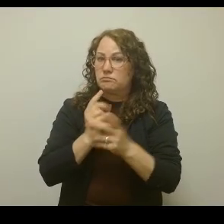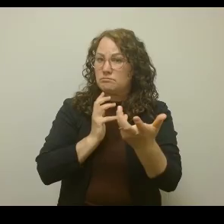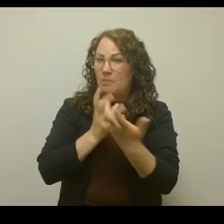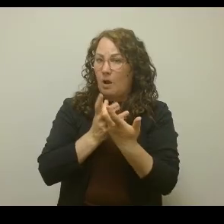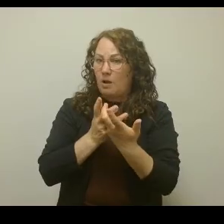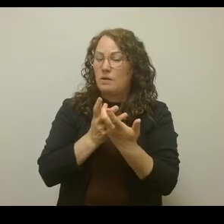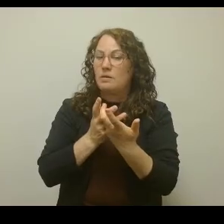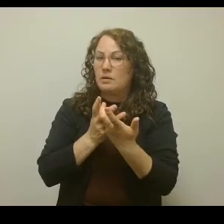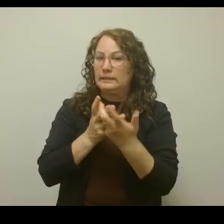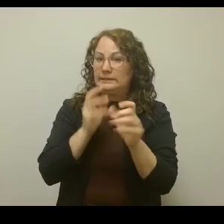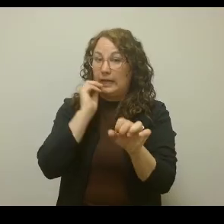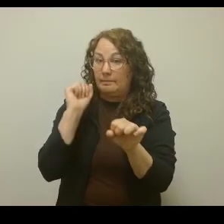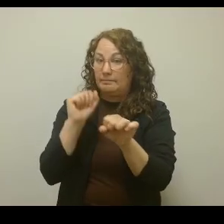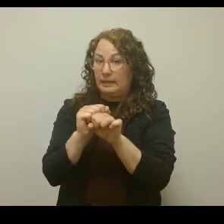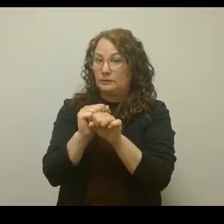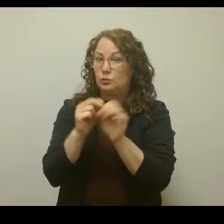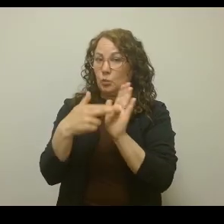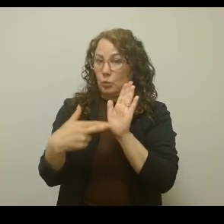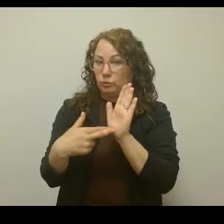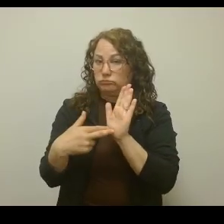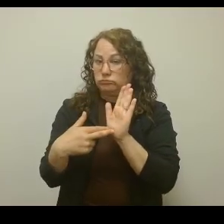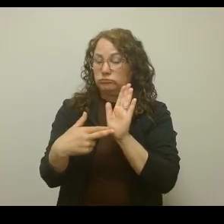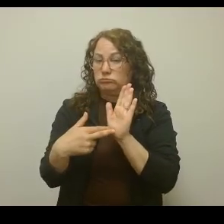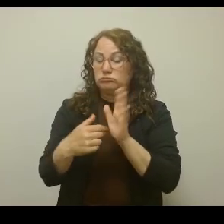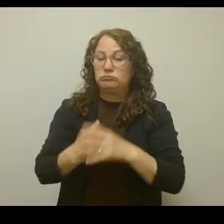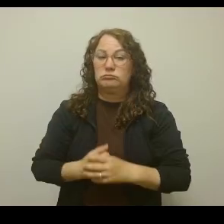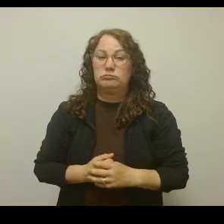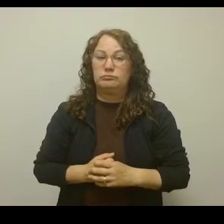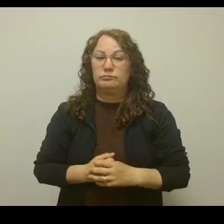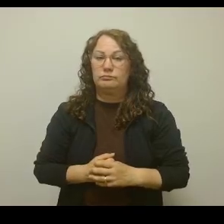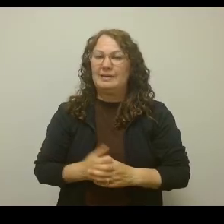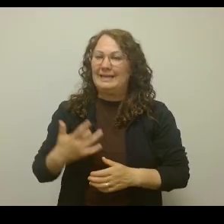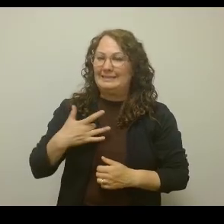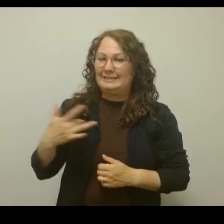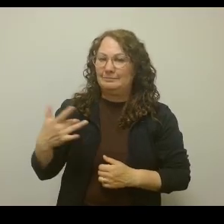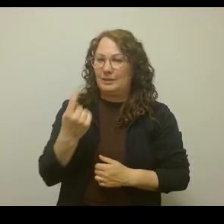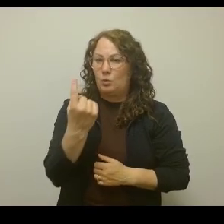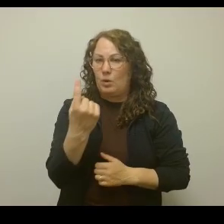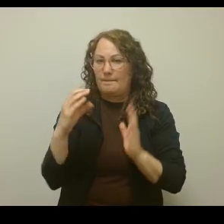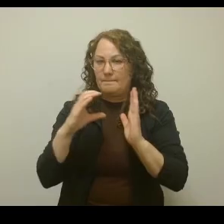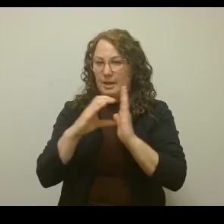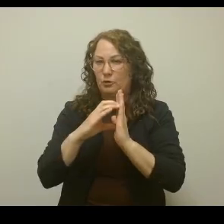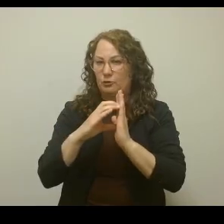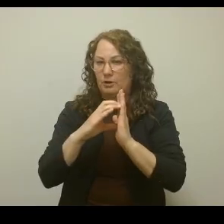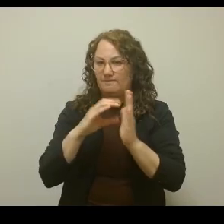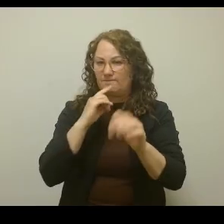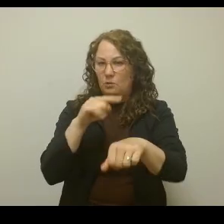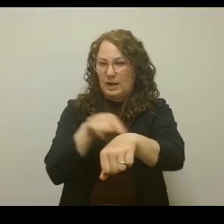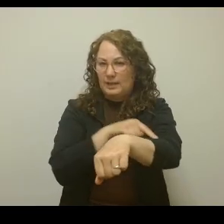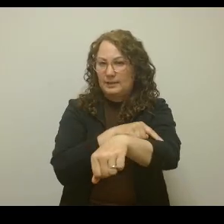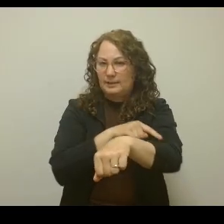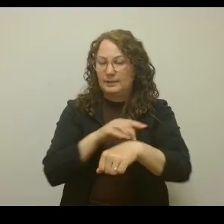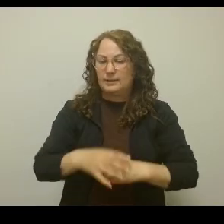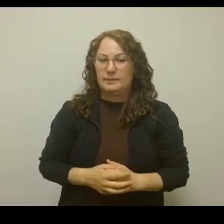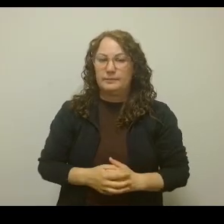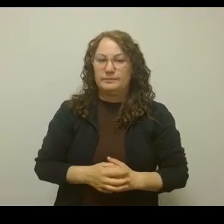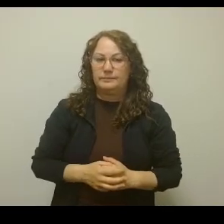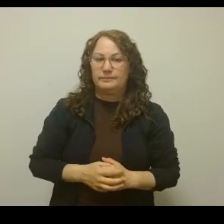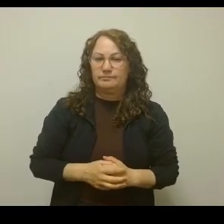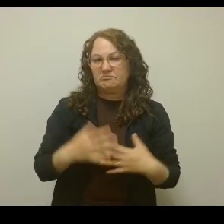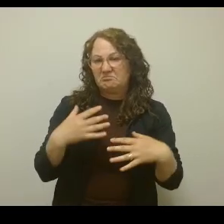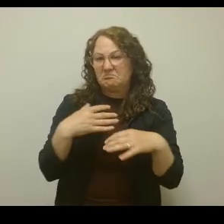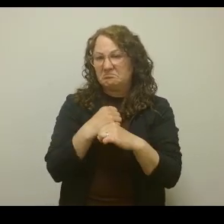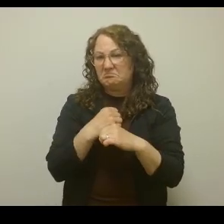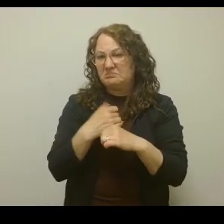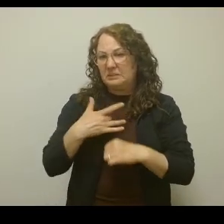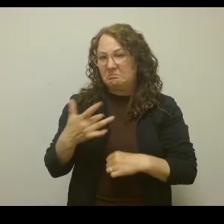length guidelines. Typically 1 paragraph in length, summaries